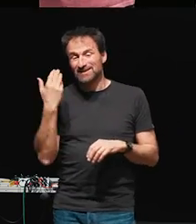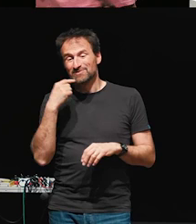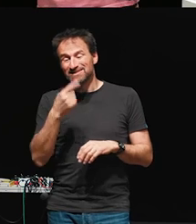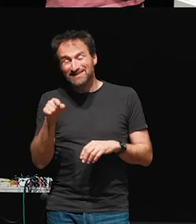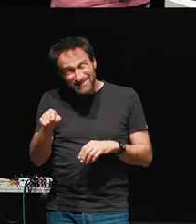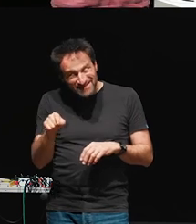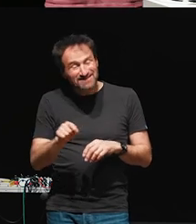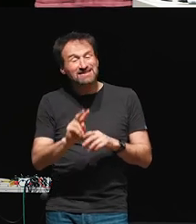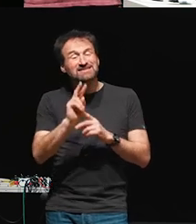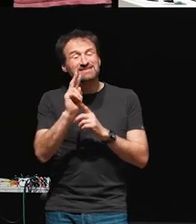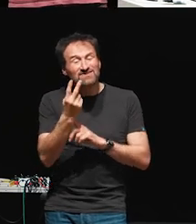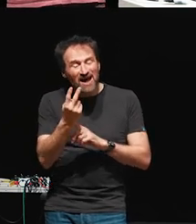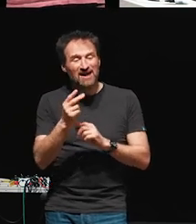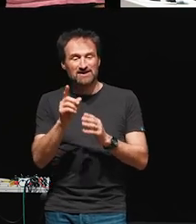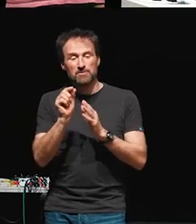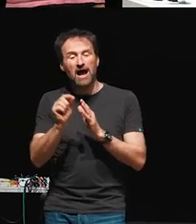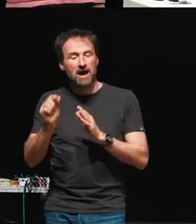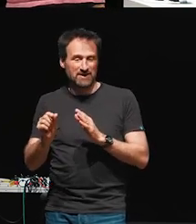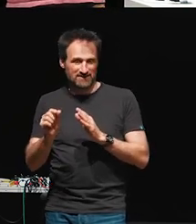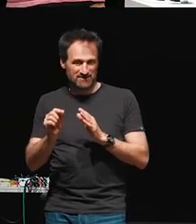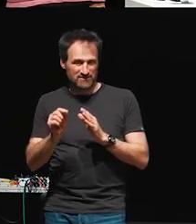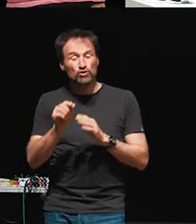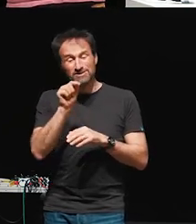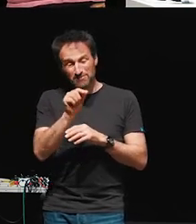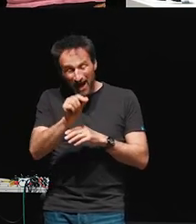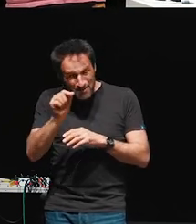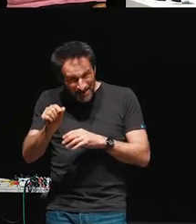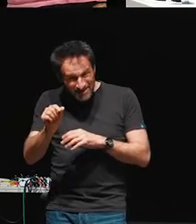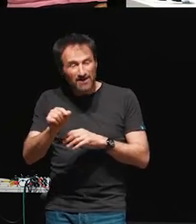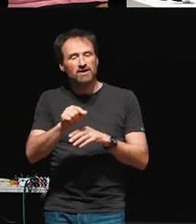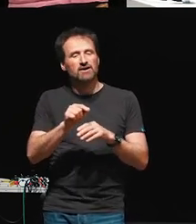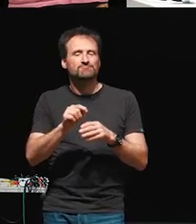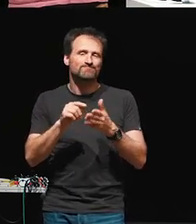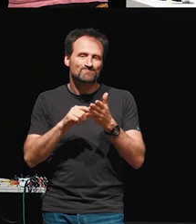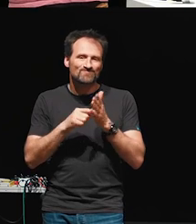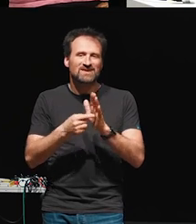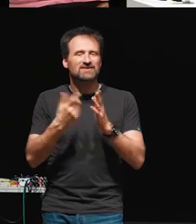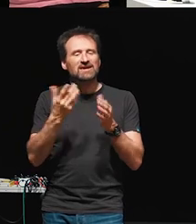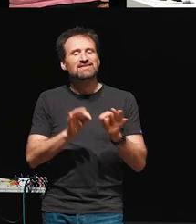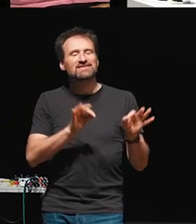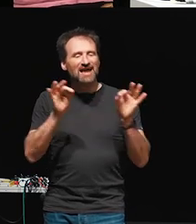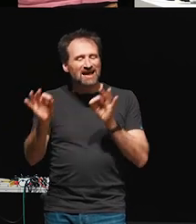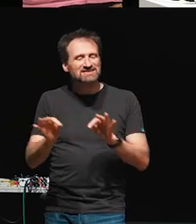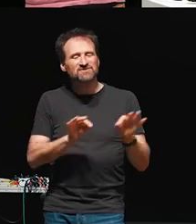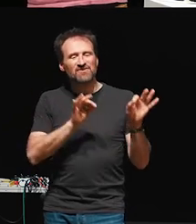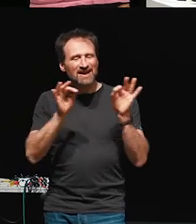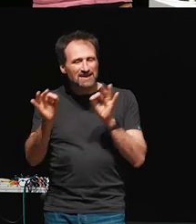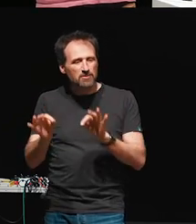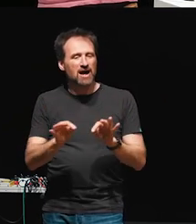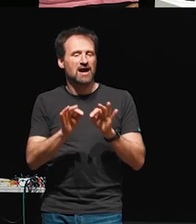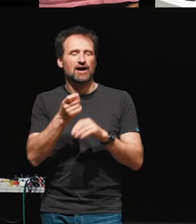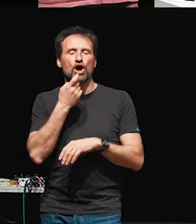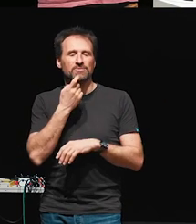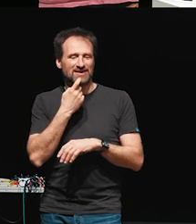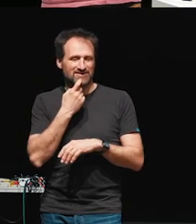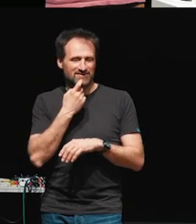here, actually. And this parameter allows you to specify an array of transferable objects to post. And